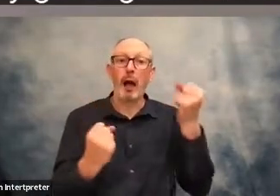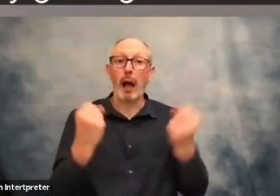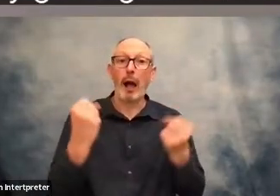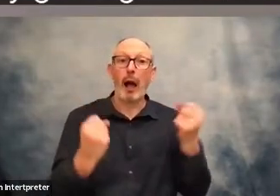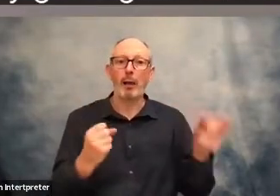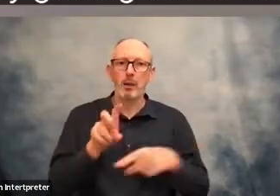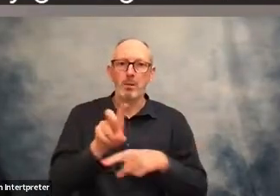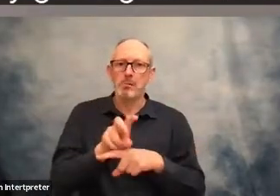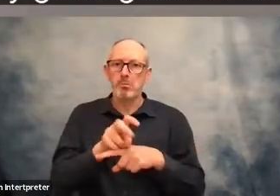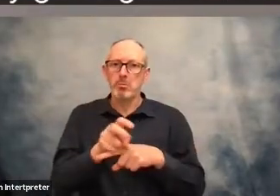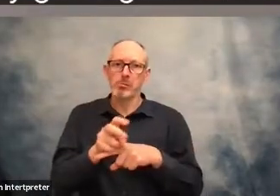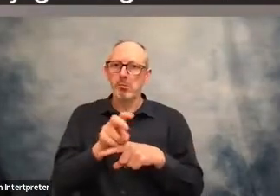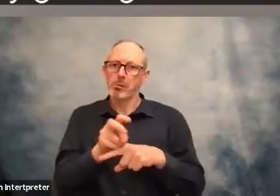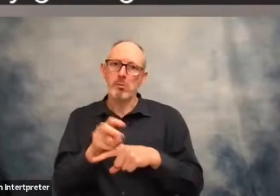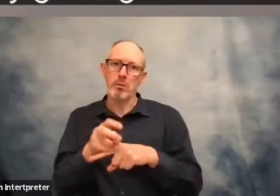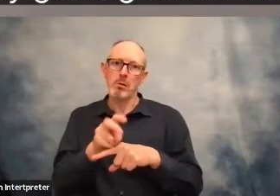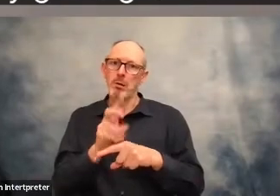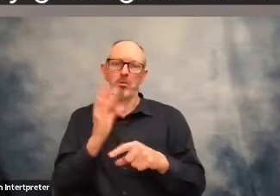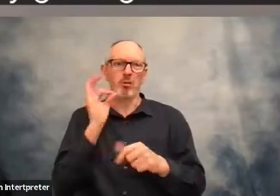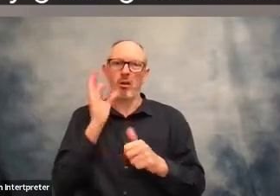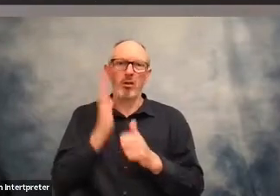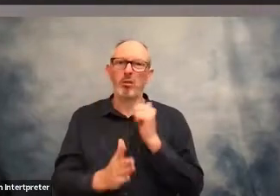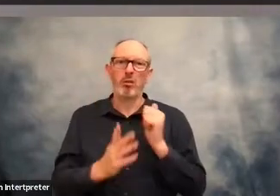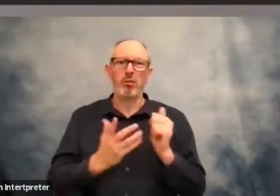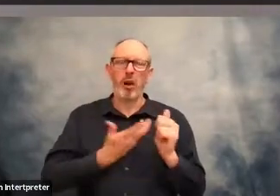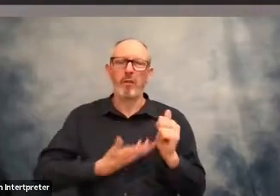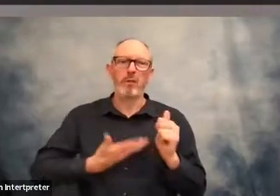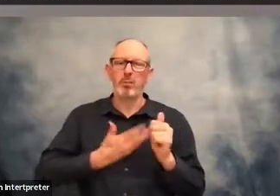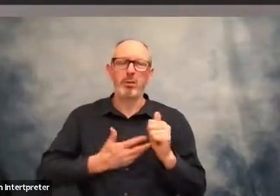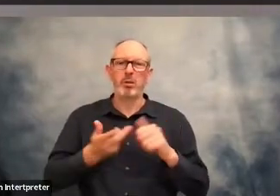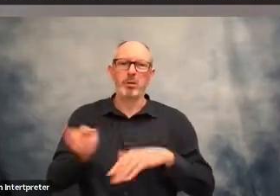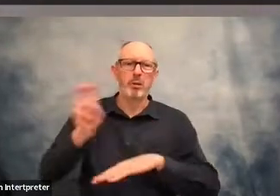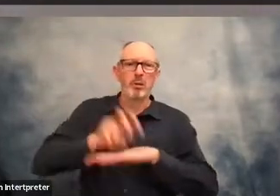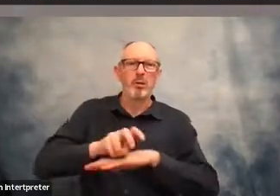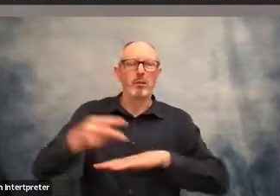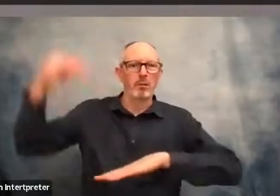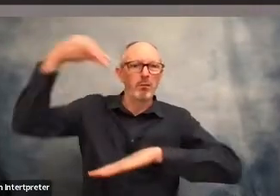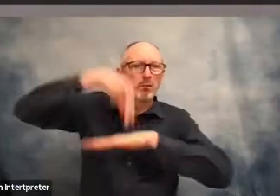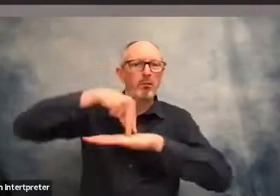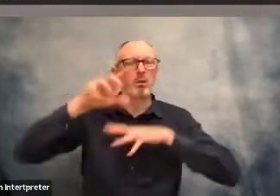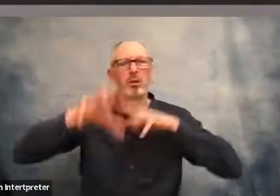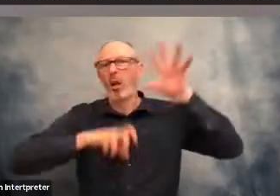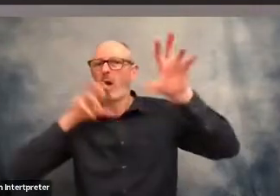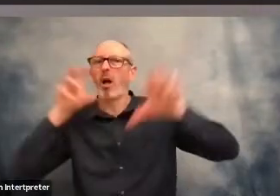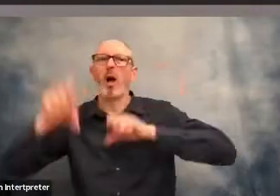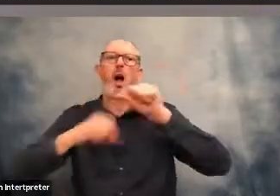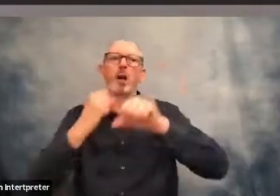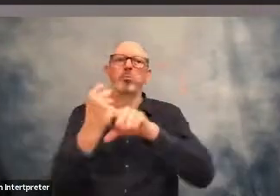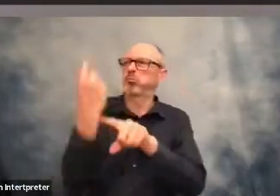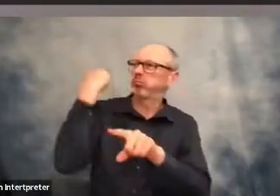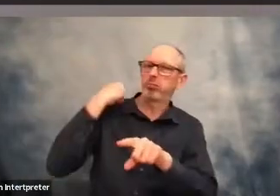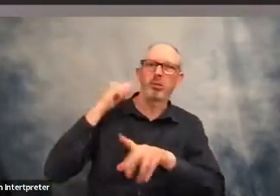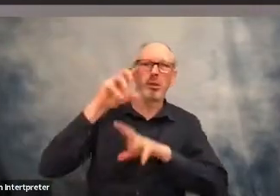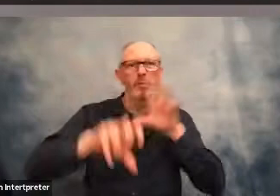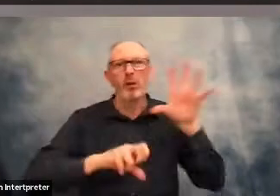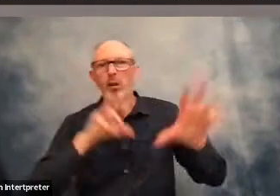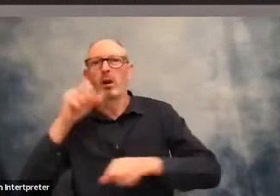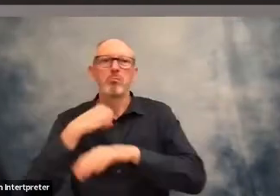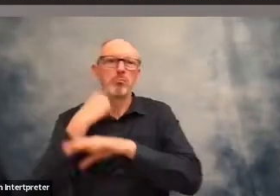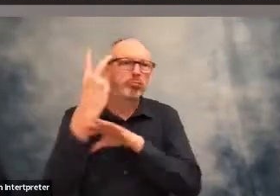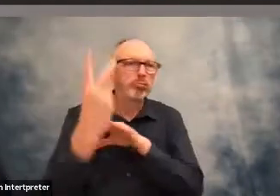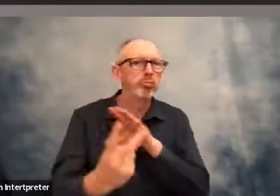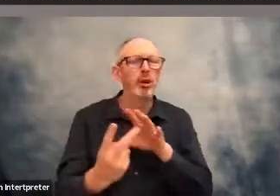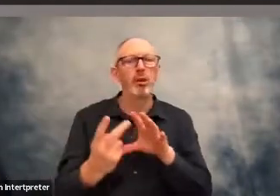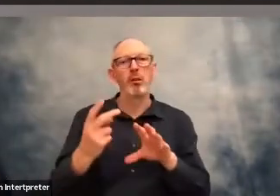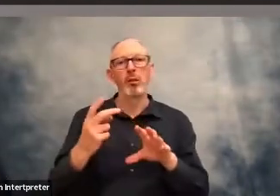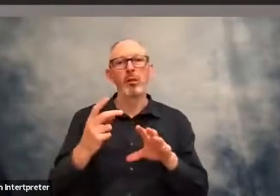was constantly getting out of her seatbelt, standing up in the back, climbing onto the parcel shelf at the back of the car, climbing